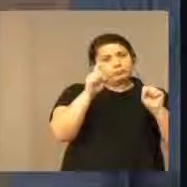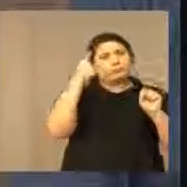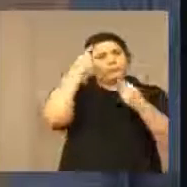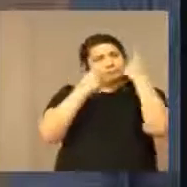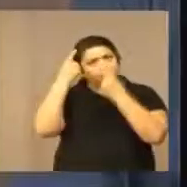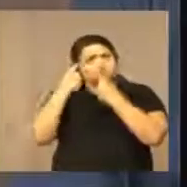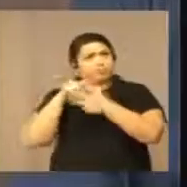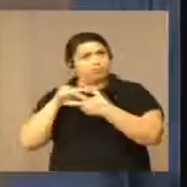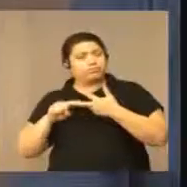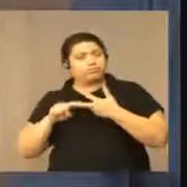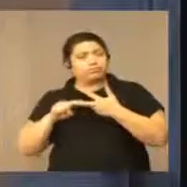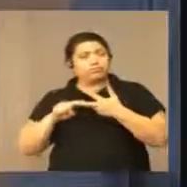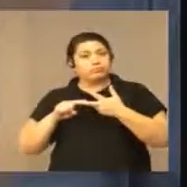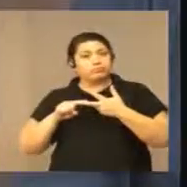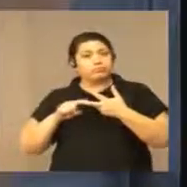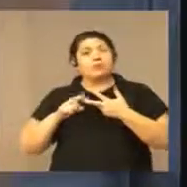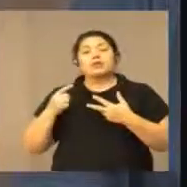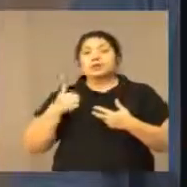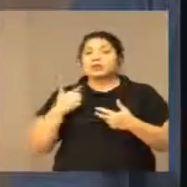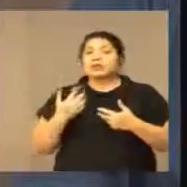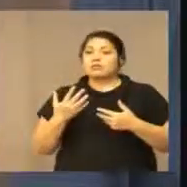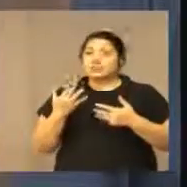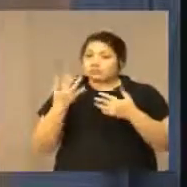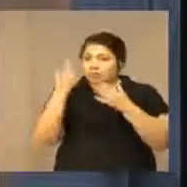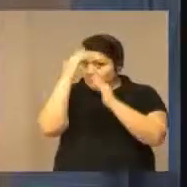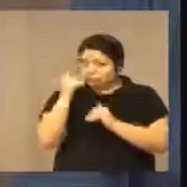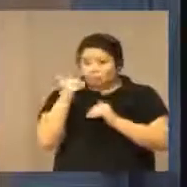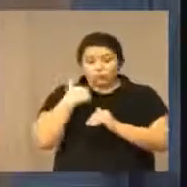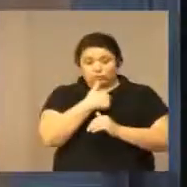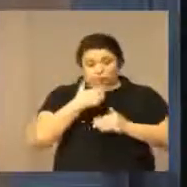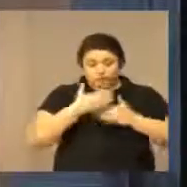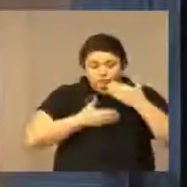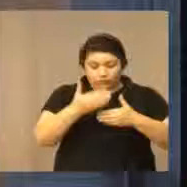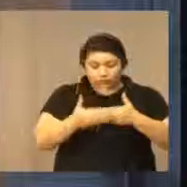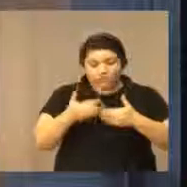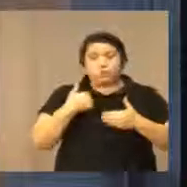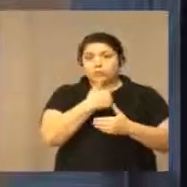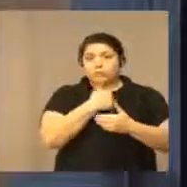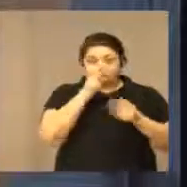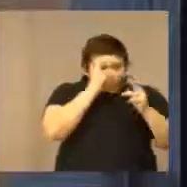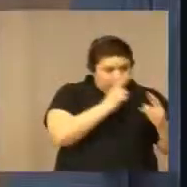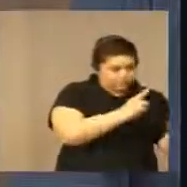Instead, let's proceed by respecting and celebrating our differences.